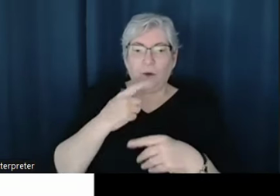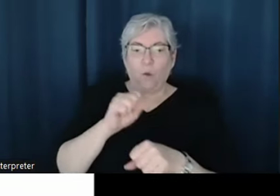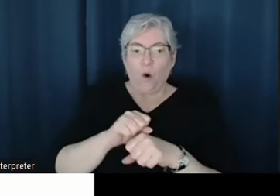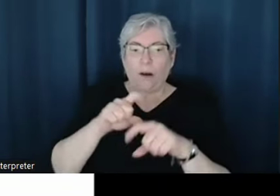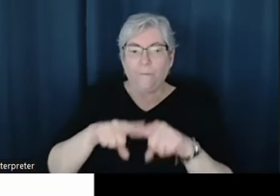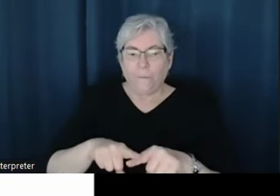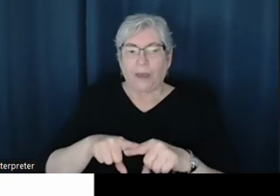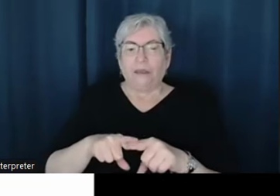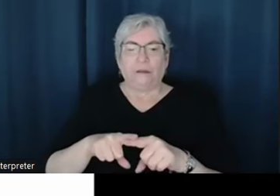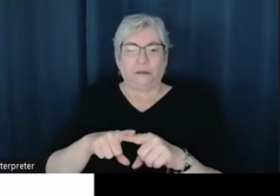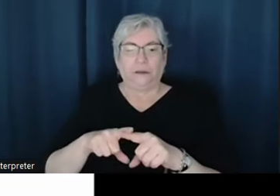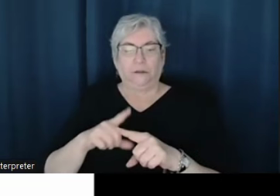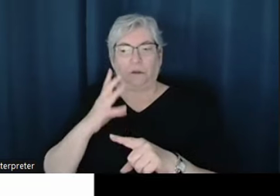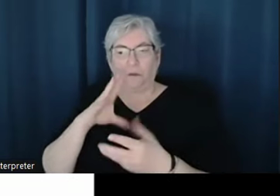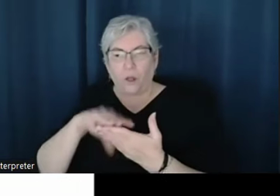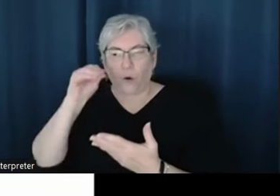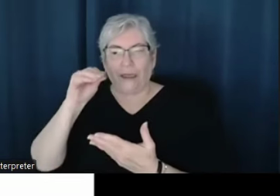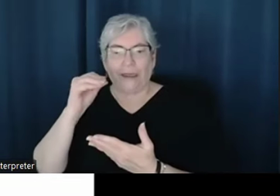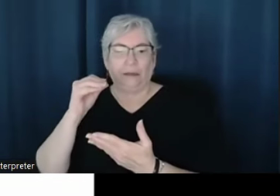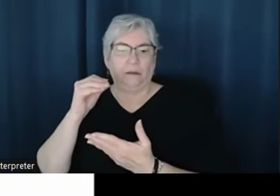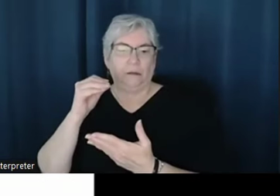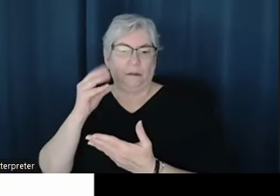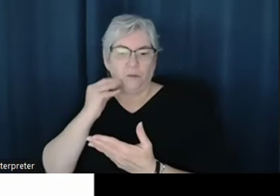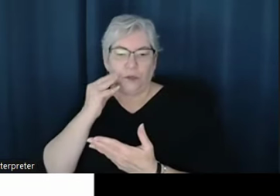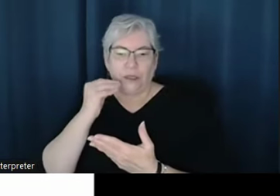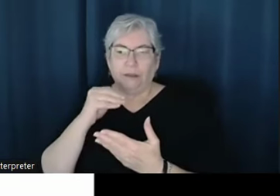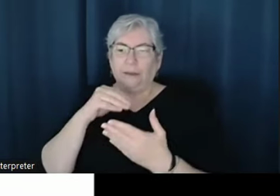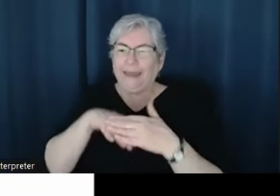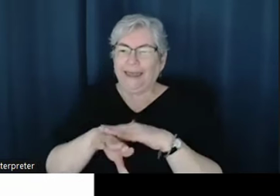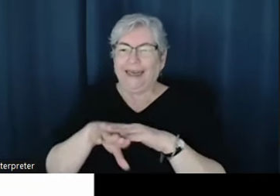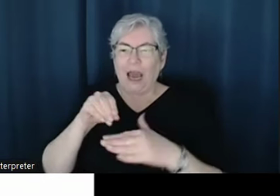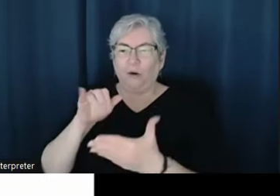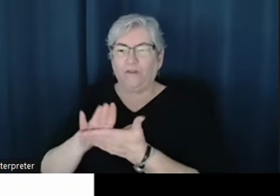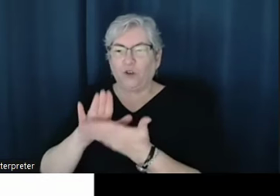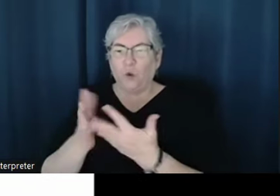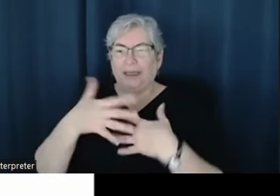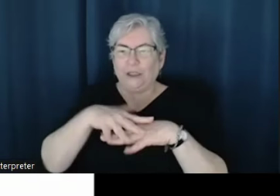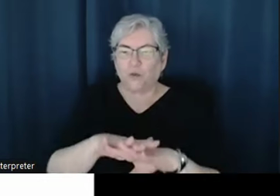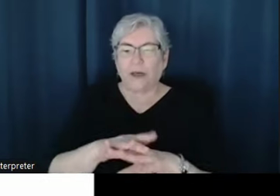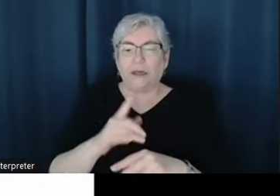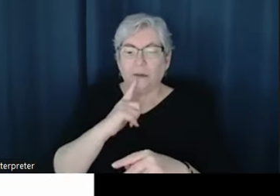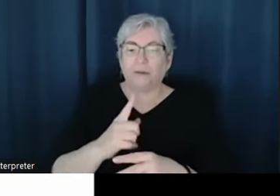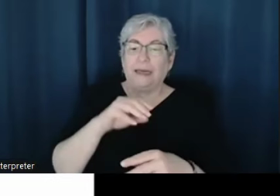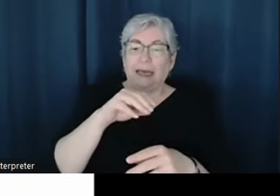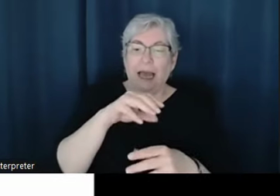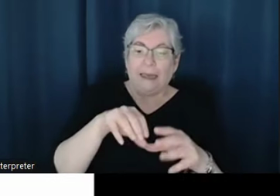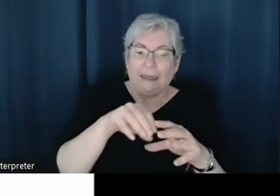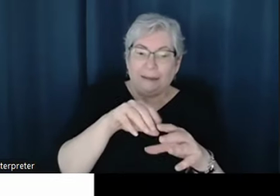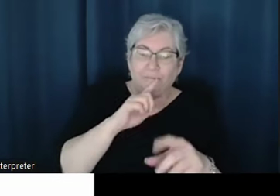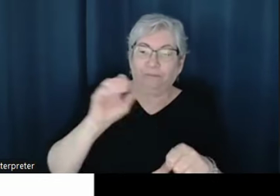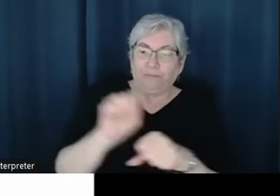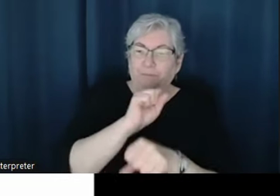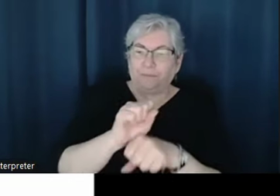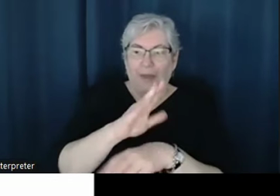learning experiences in integrated settings in and out of school. This is actual hands-on, on-the-job training